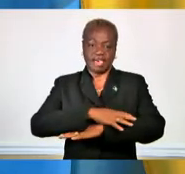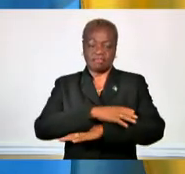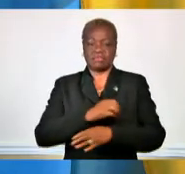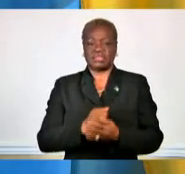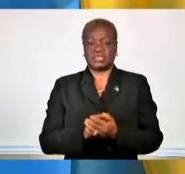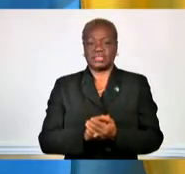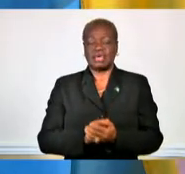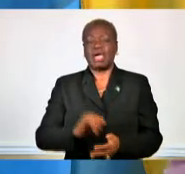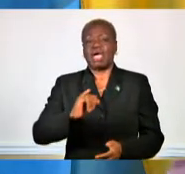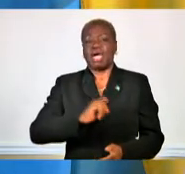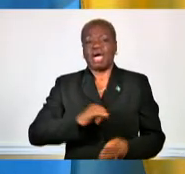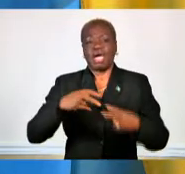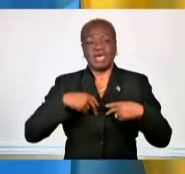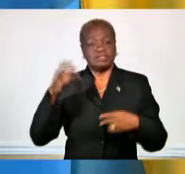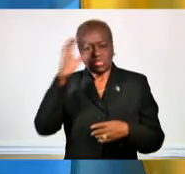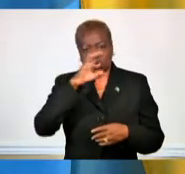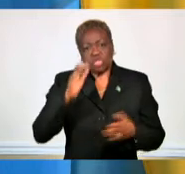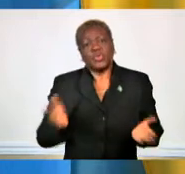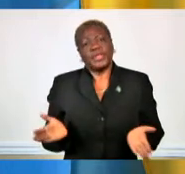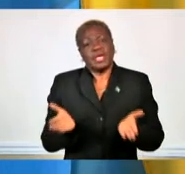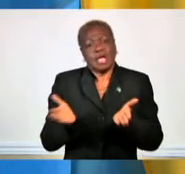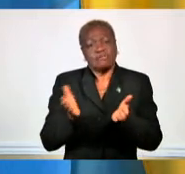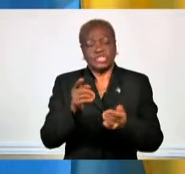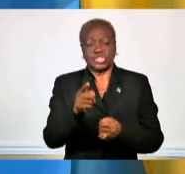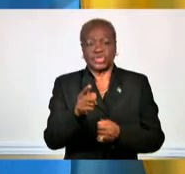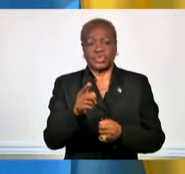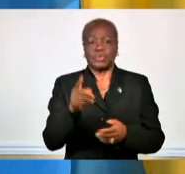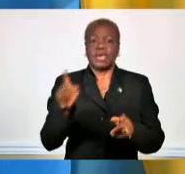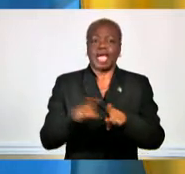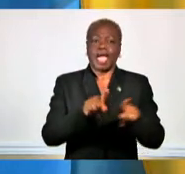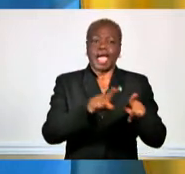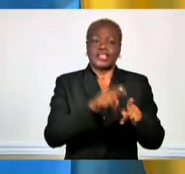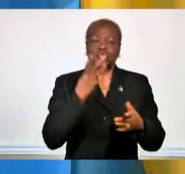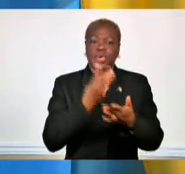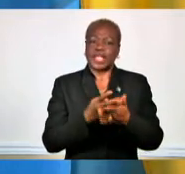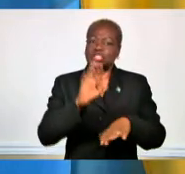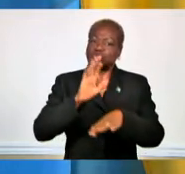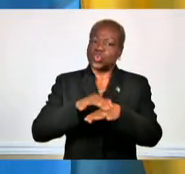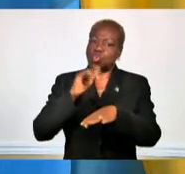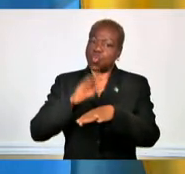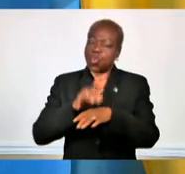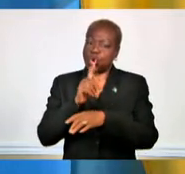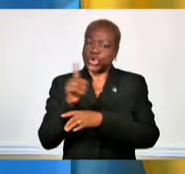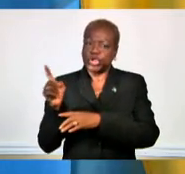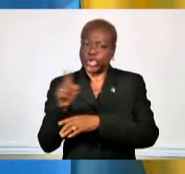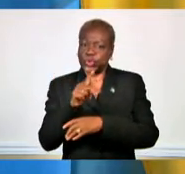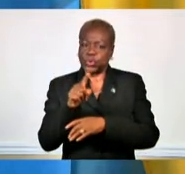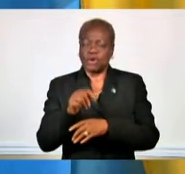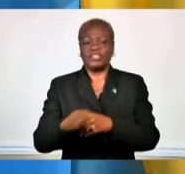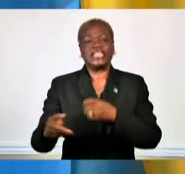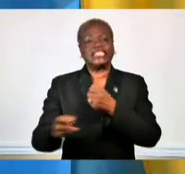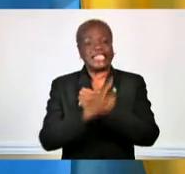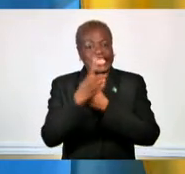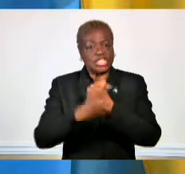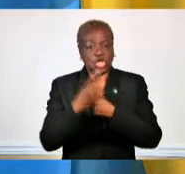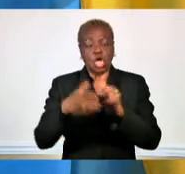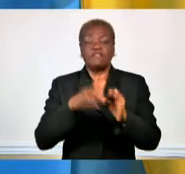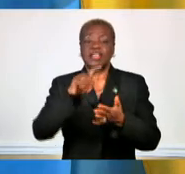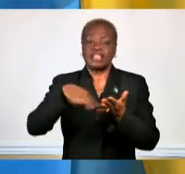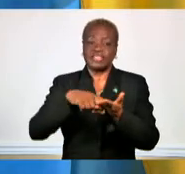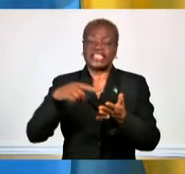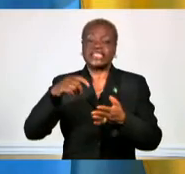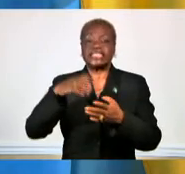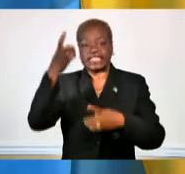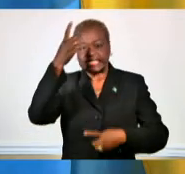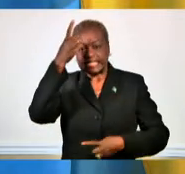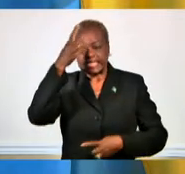I have sought to encourage you as well as to warn you of the danger of this virus